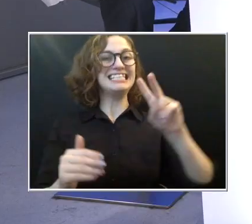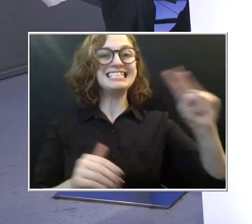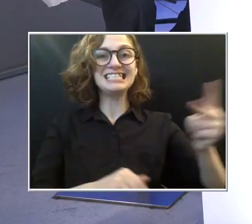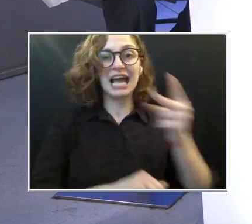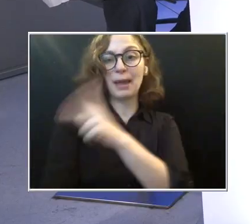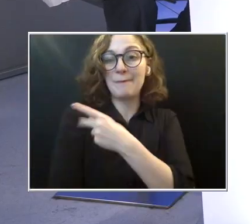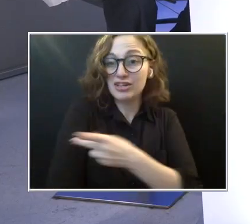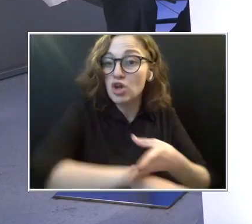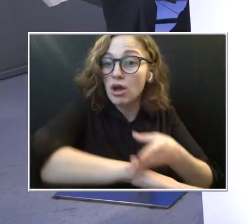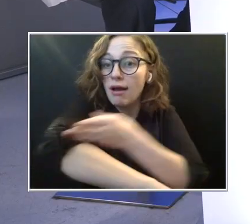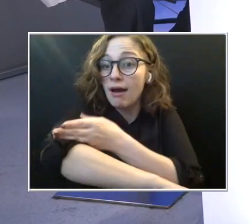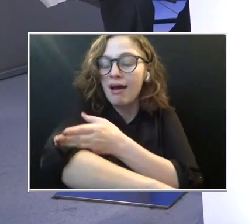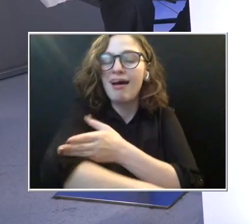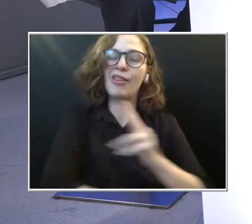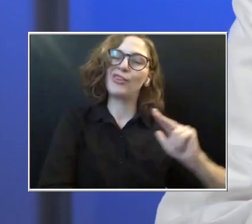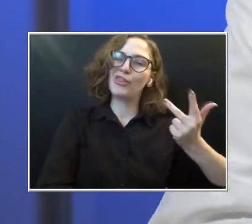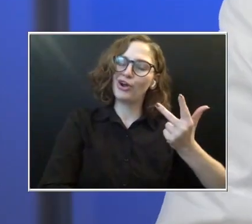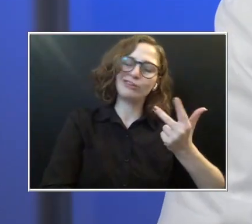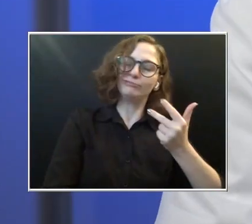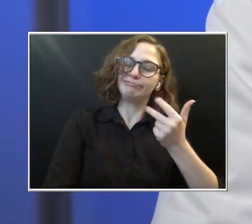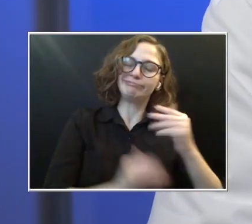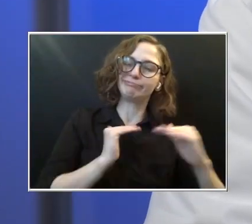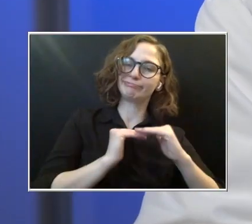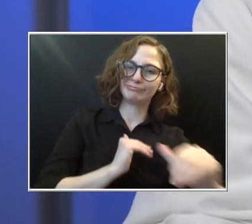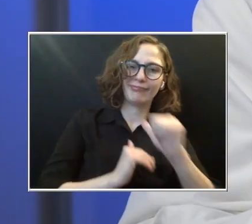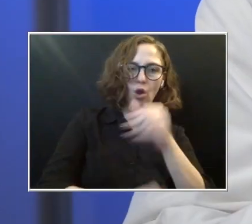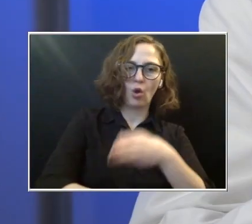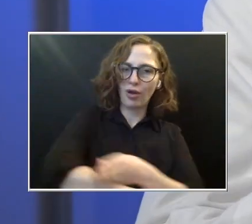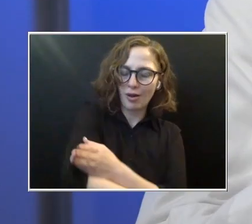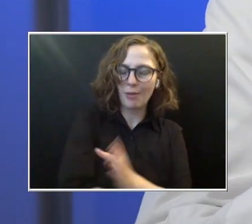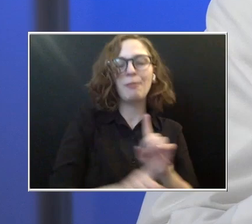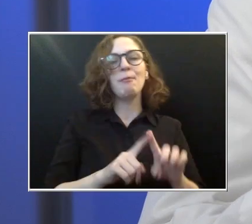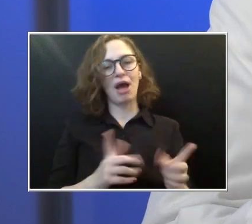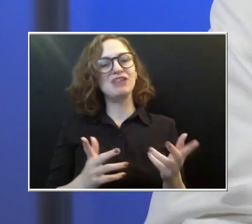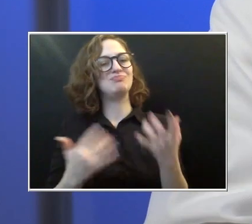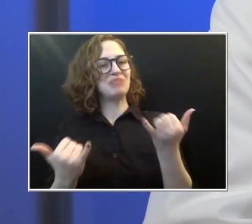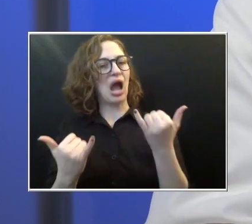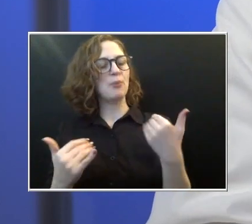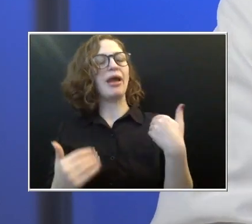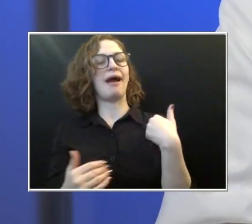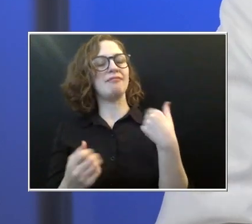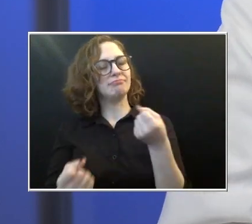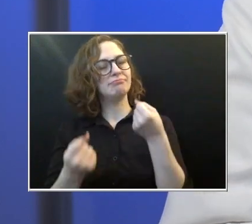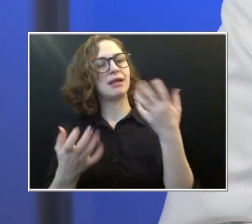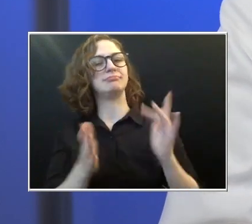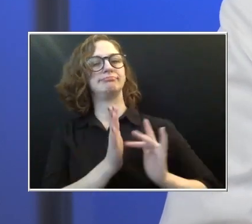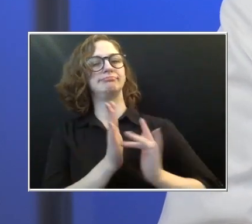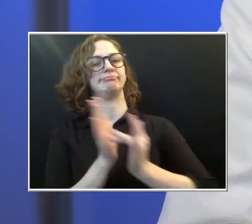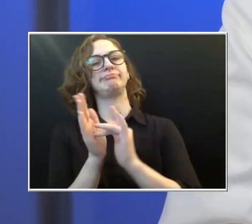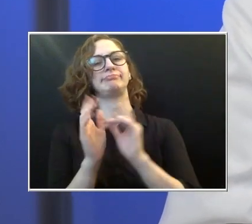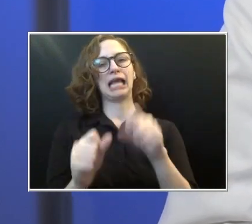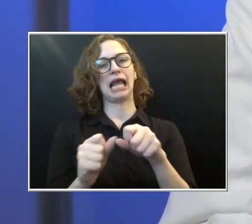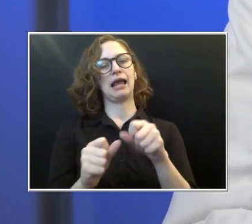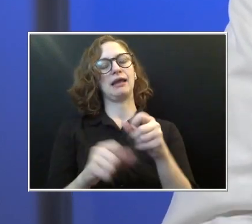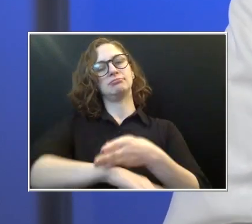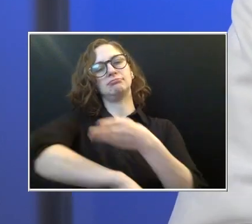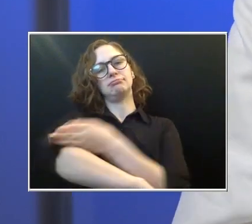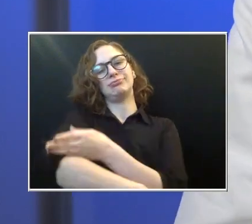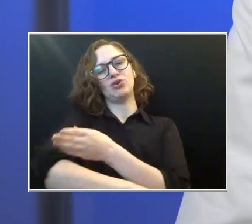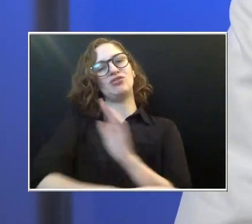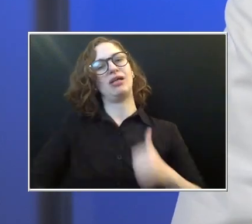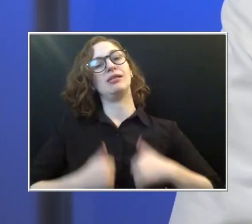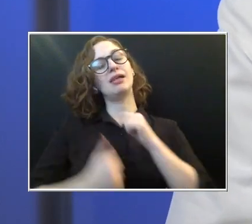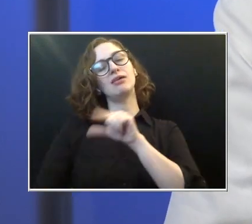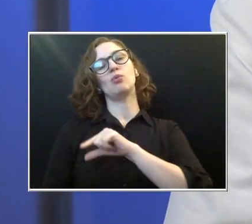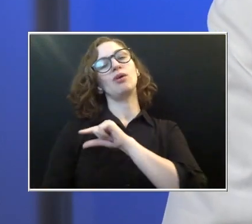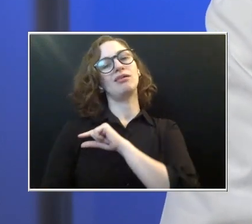have pills, we have inhaled medicines, we have continuous medicines that really help improve quality of life and probably length of